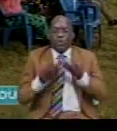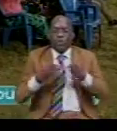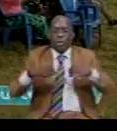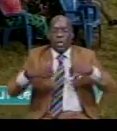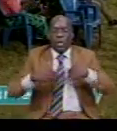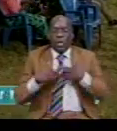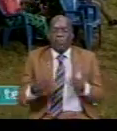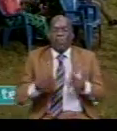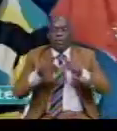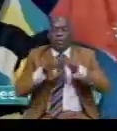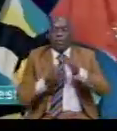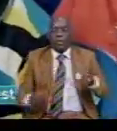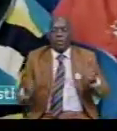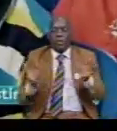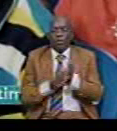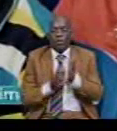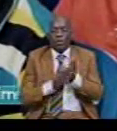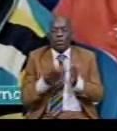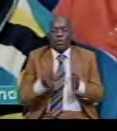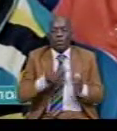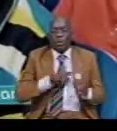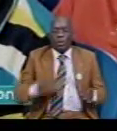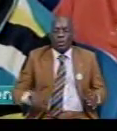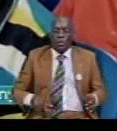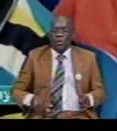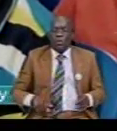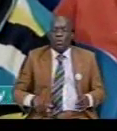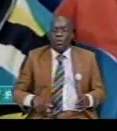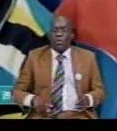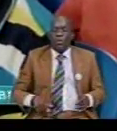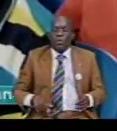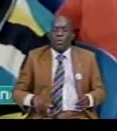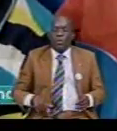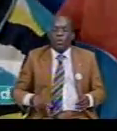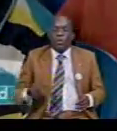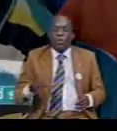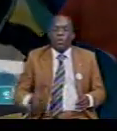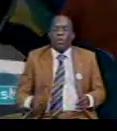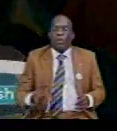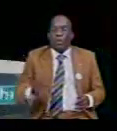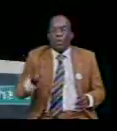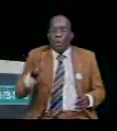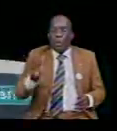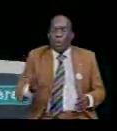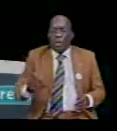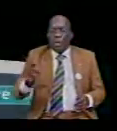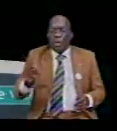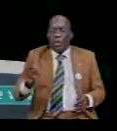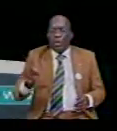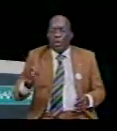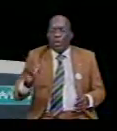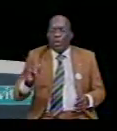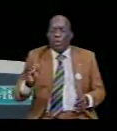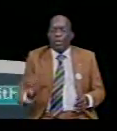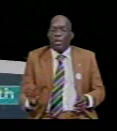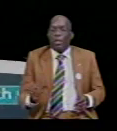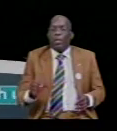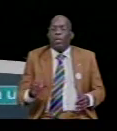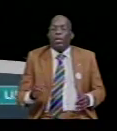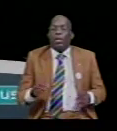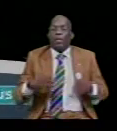Amen. Pioneer healed. Praise the Lord. Praise the Lord. The choir.